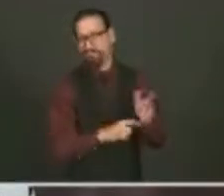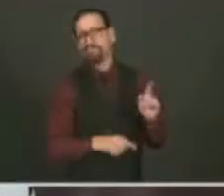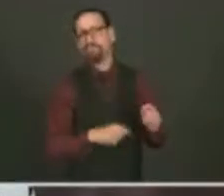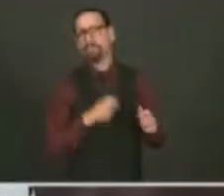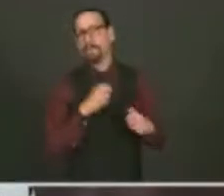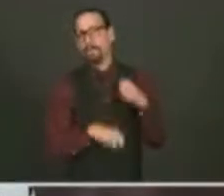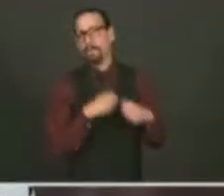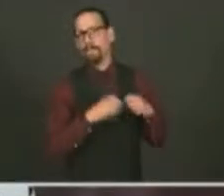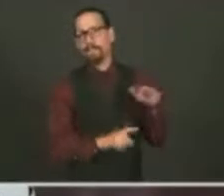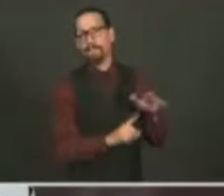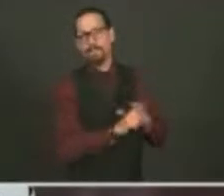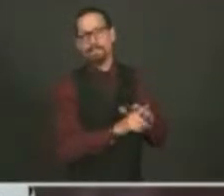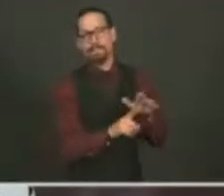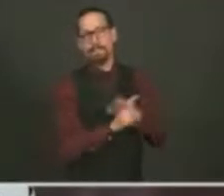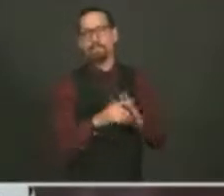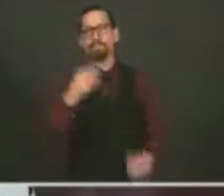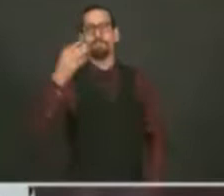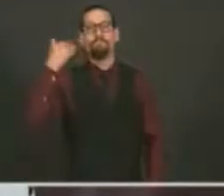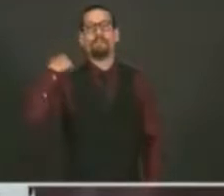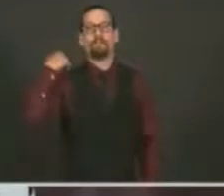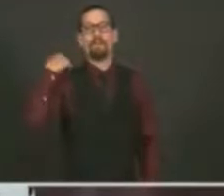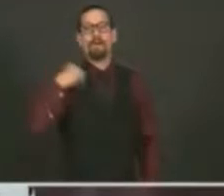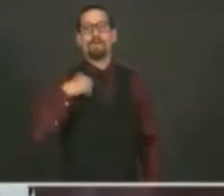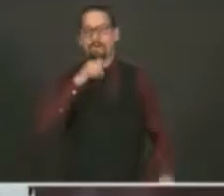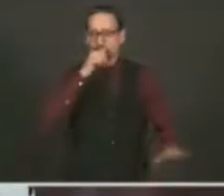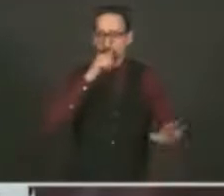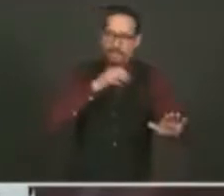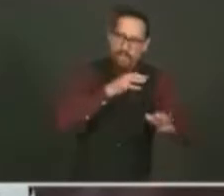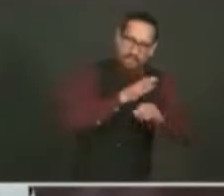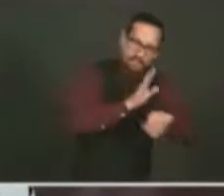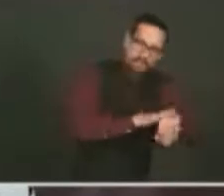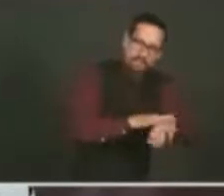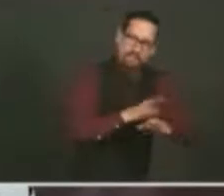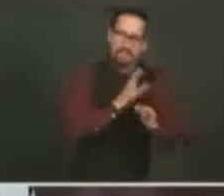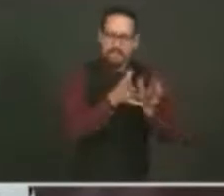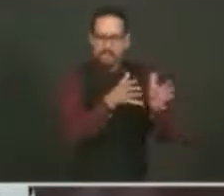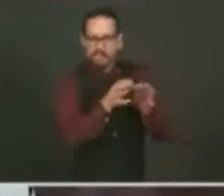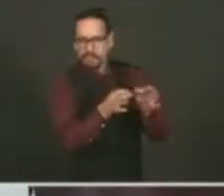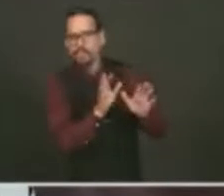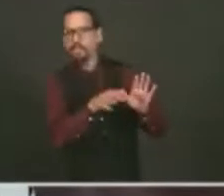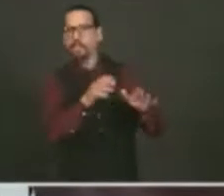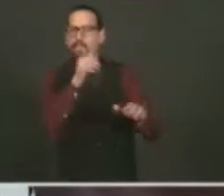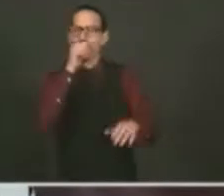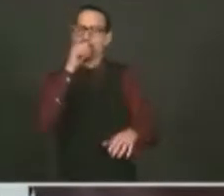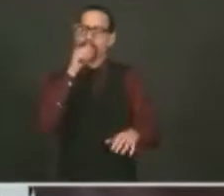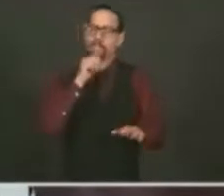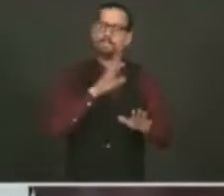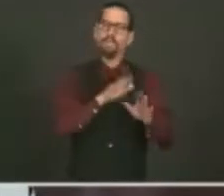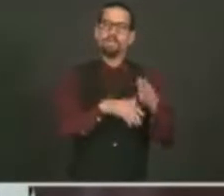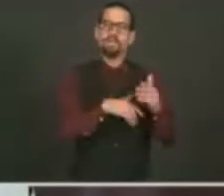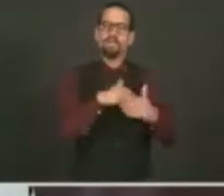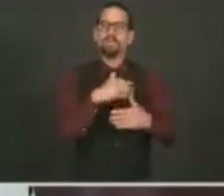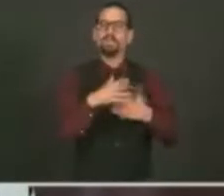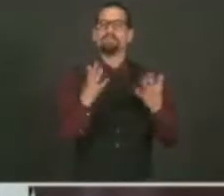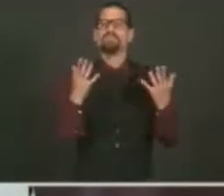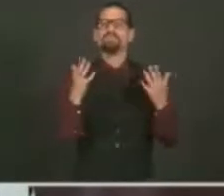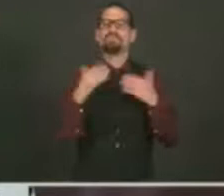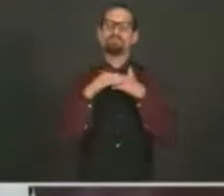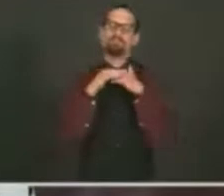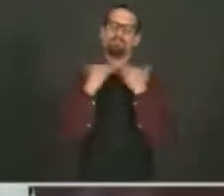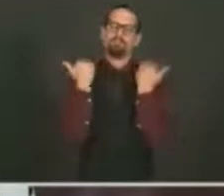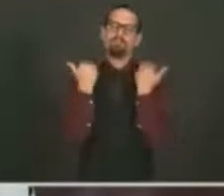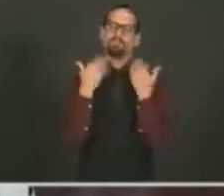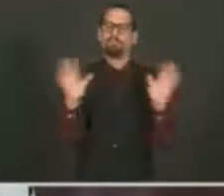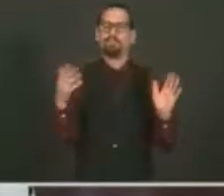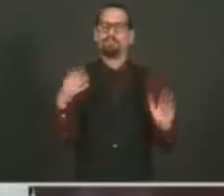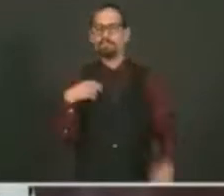of being patient with people who are putting others at risk by not following the rules. Since I was here last week, we issued